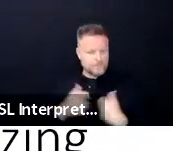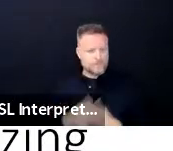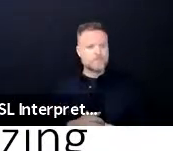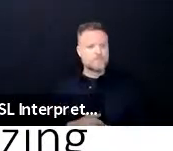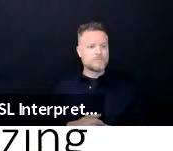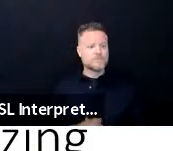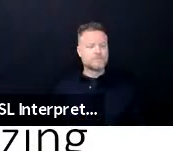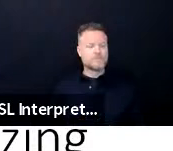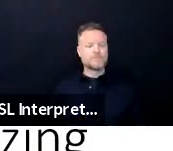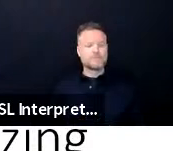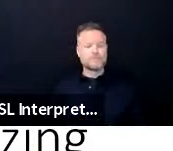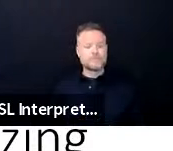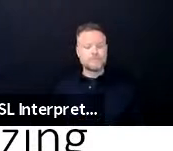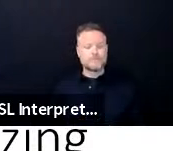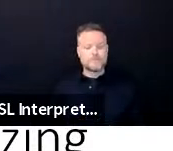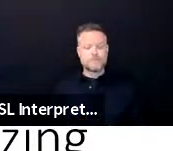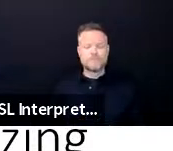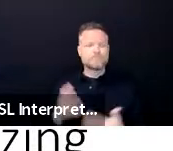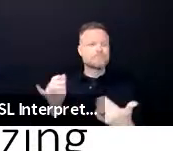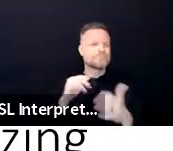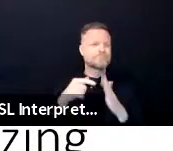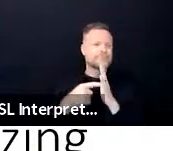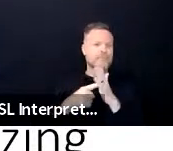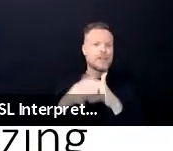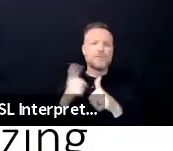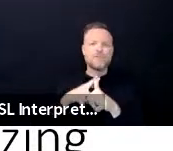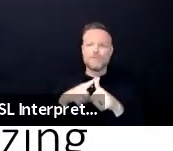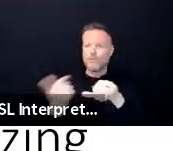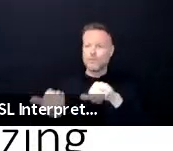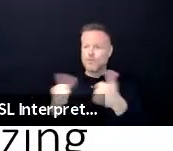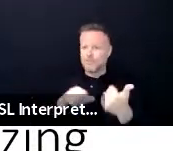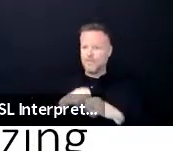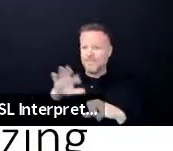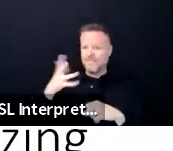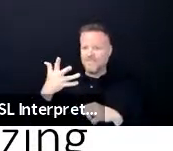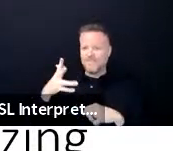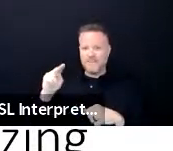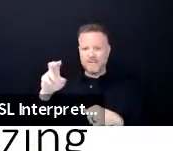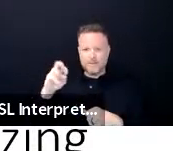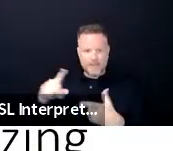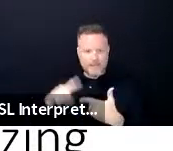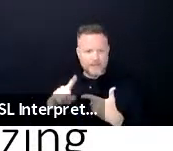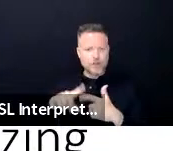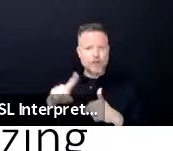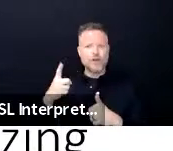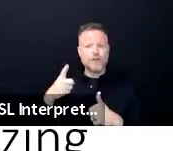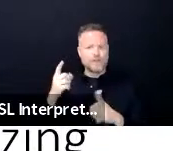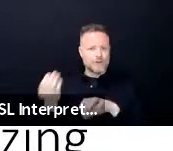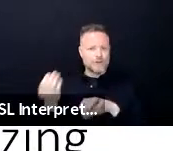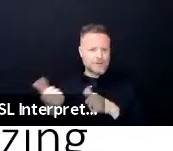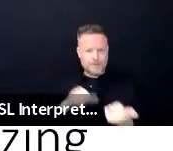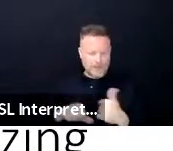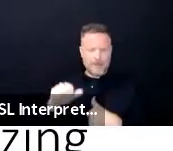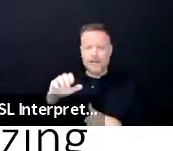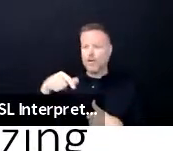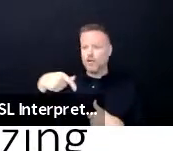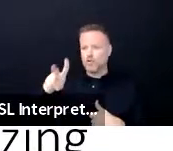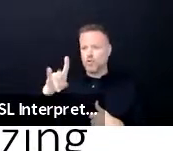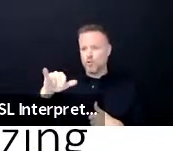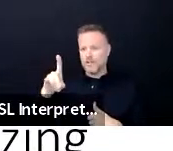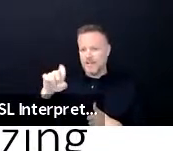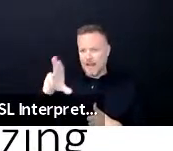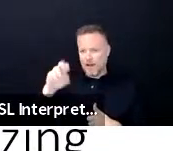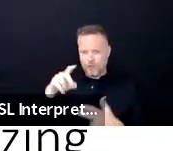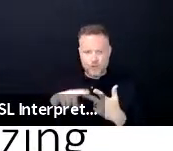those churches, First Baptist, 5th in Nebraska, First Baptist on Quindaro, Oak Ridge Baptist Church,